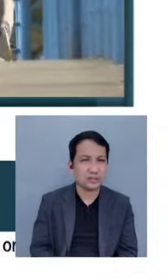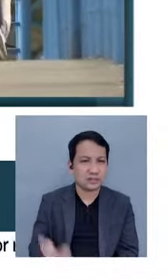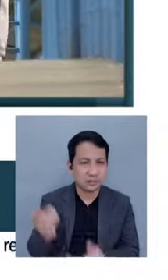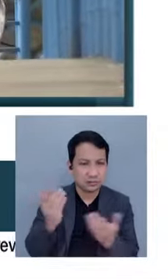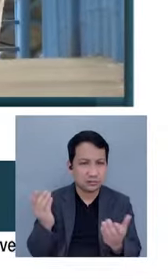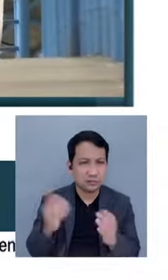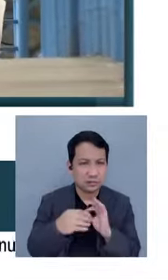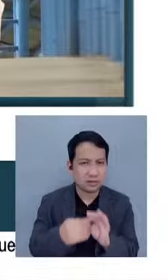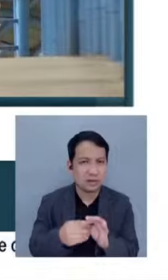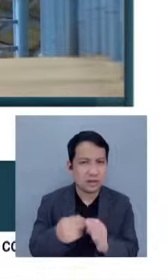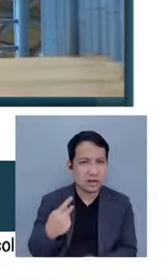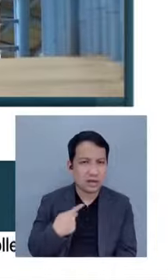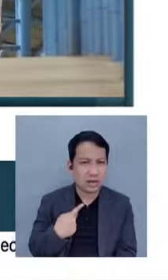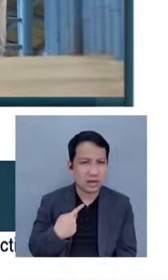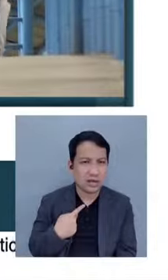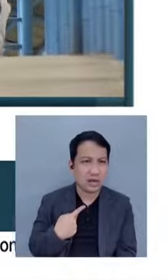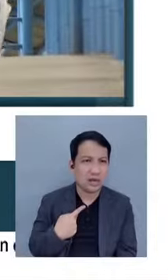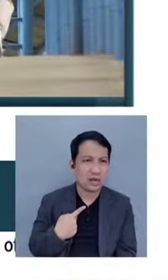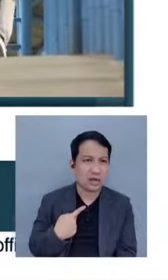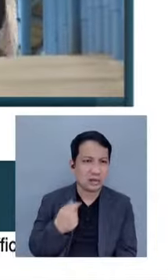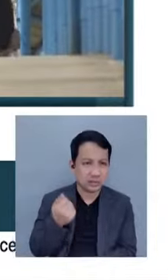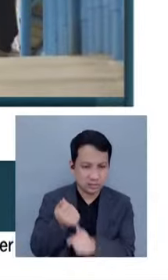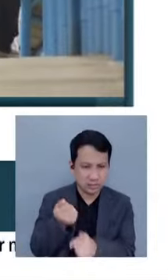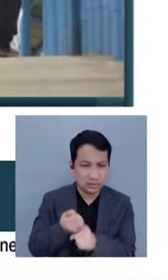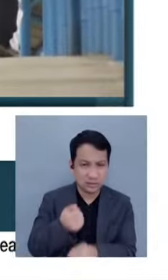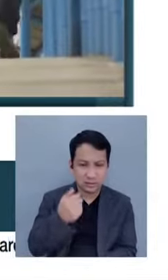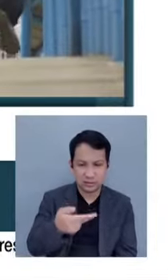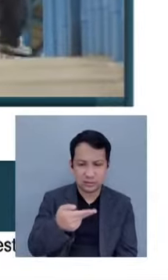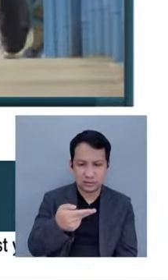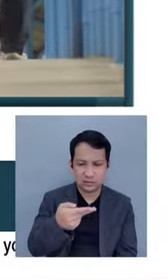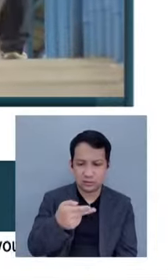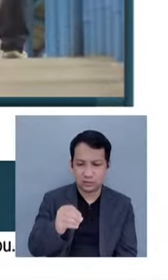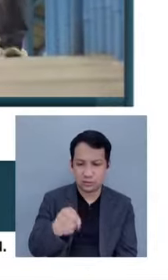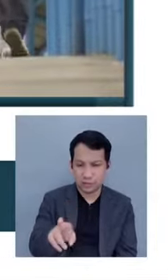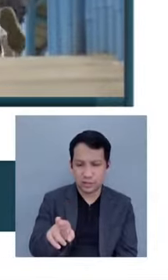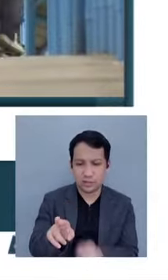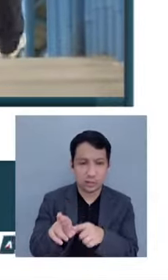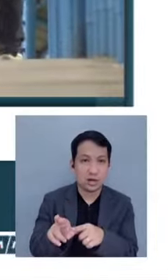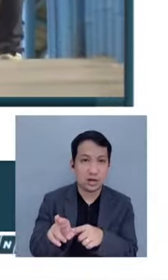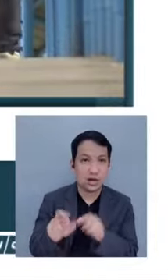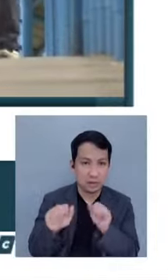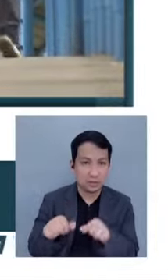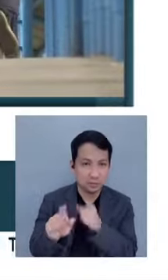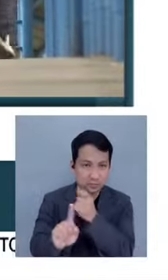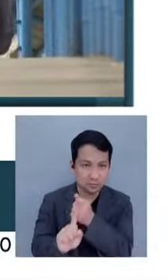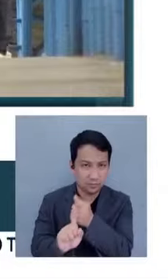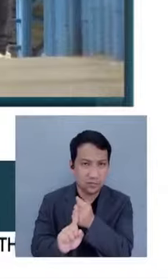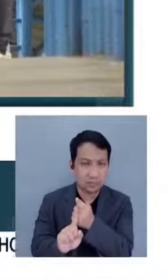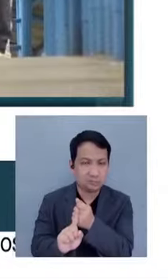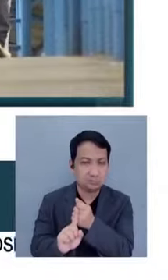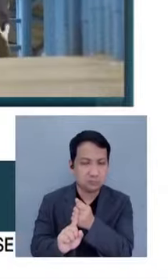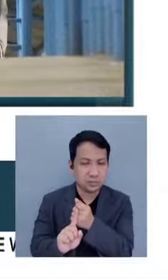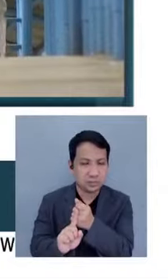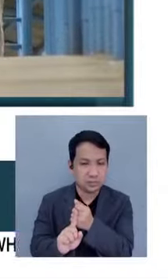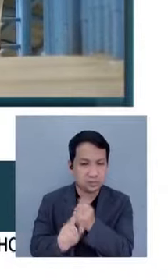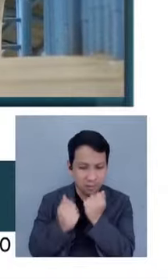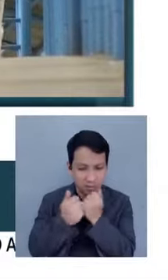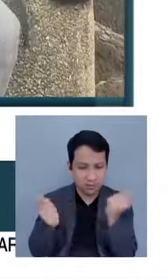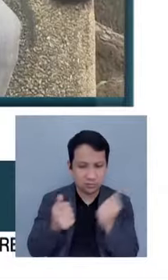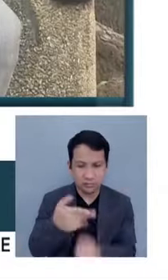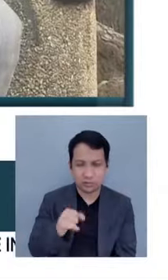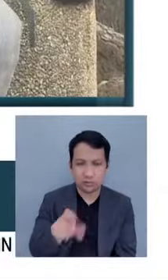There is also the attack on HOR just a few weeks ago, which was announced by HOR